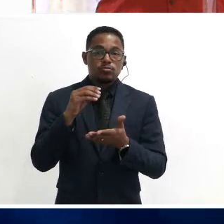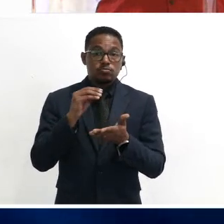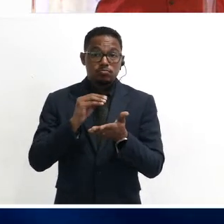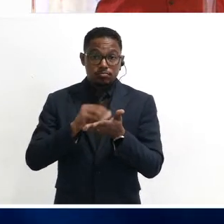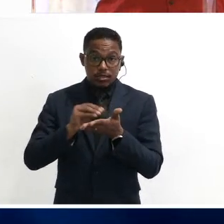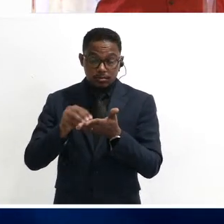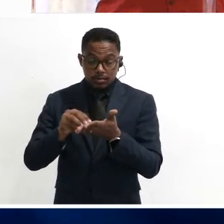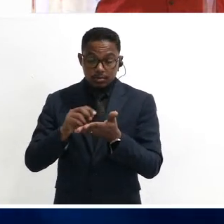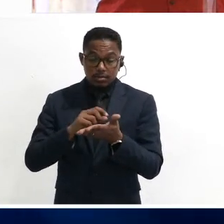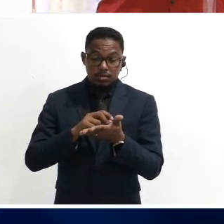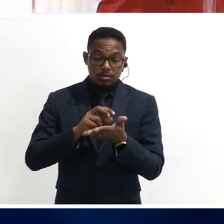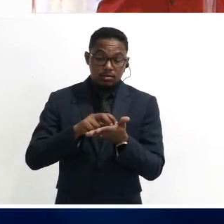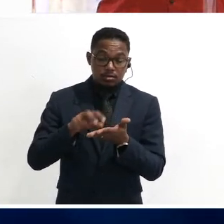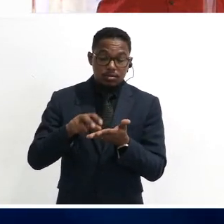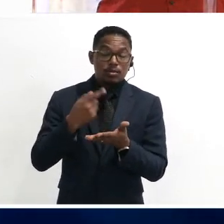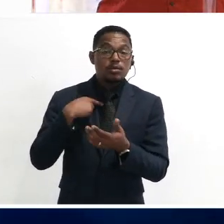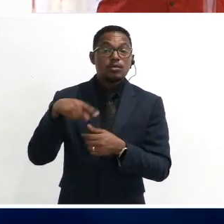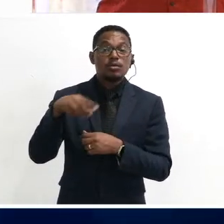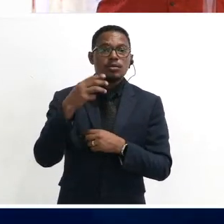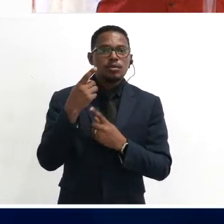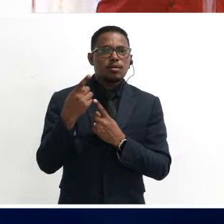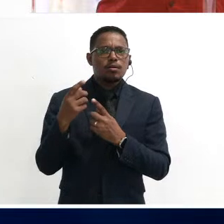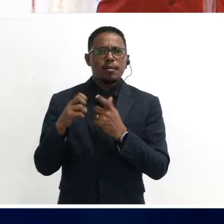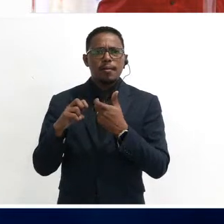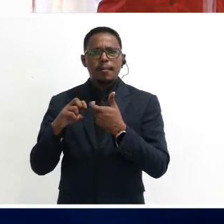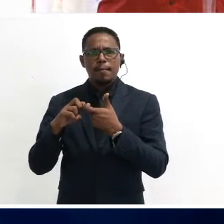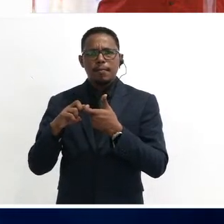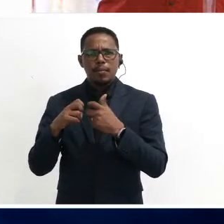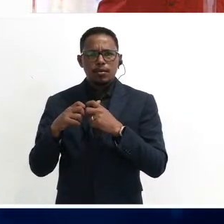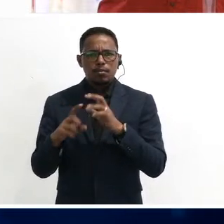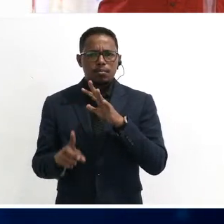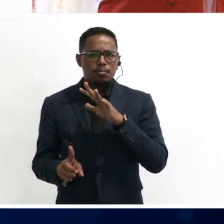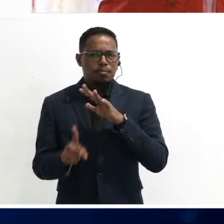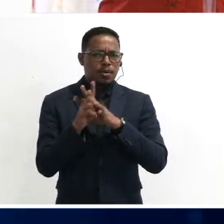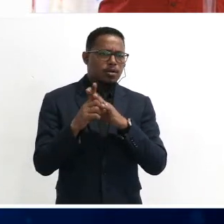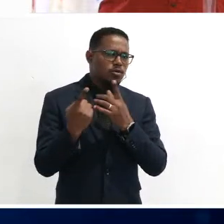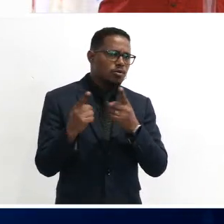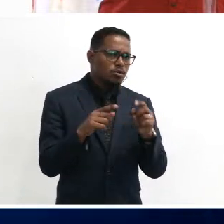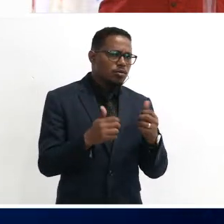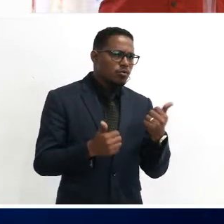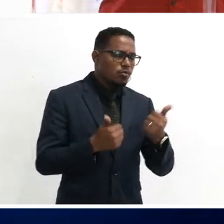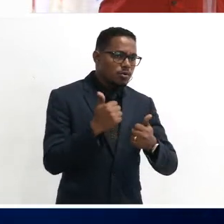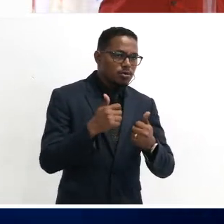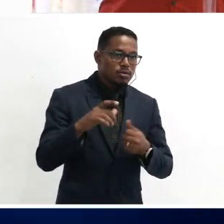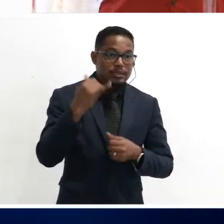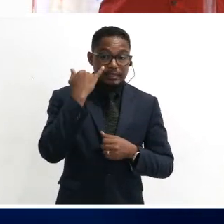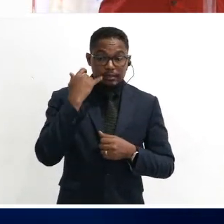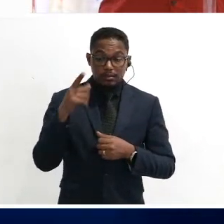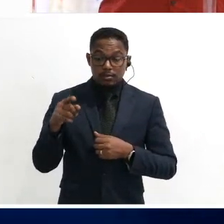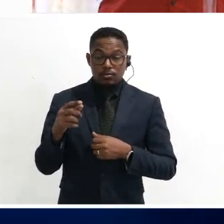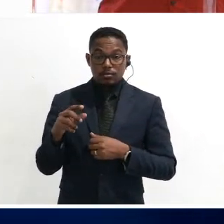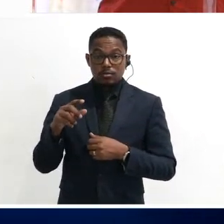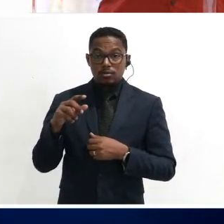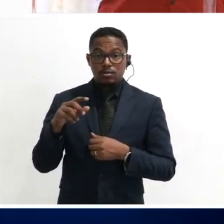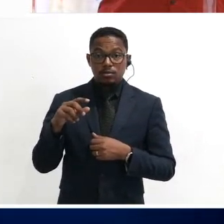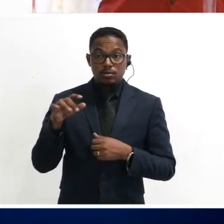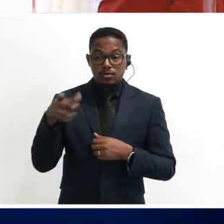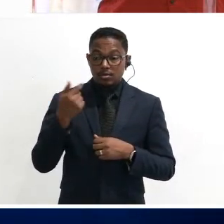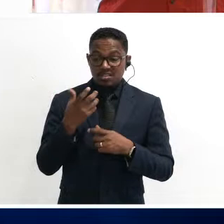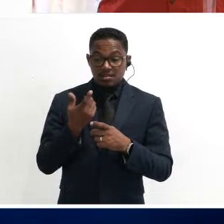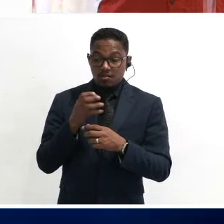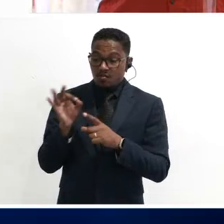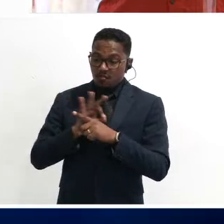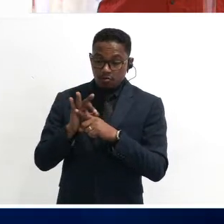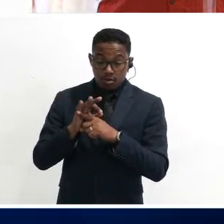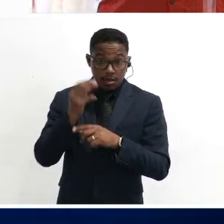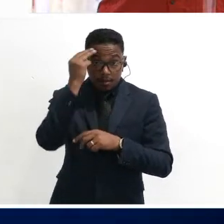So for instance, if one TSV is bad, you don't want to throw out the whole memory stack. So they did a good job of